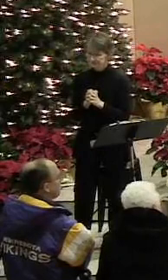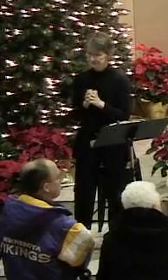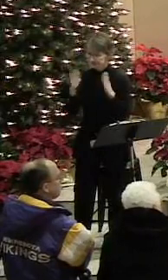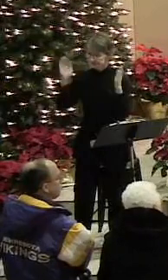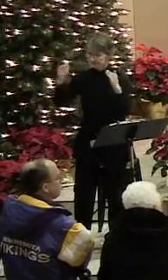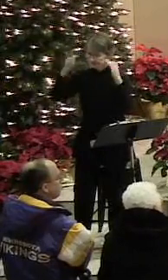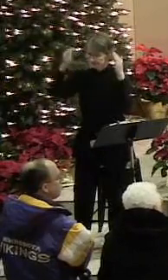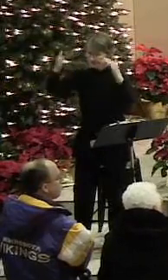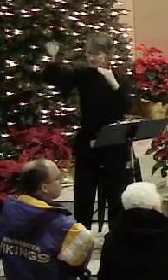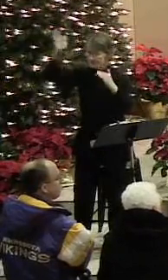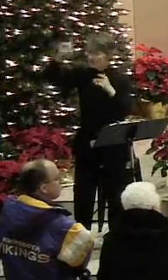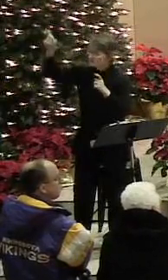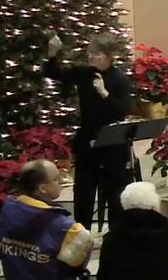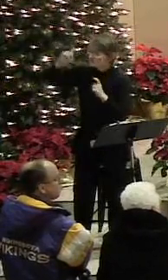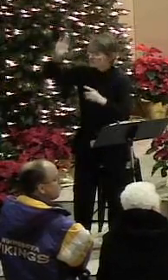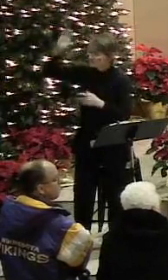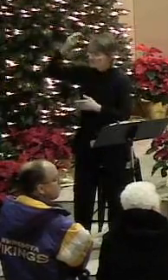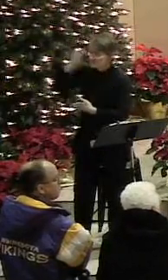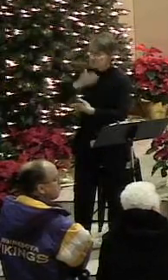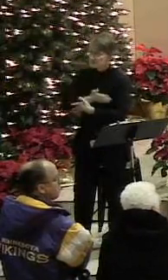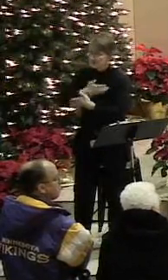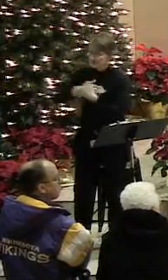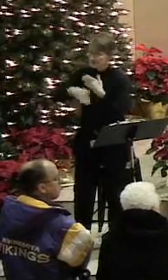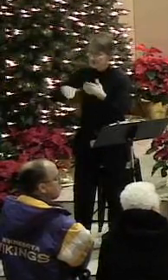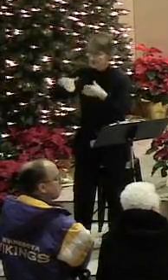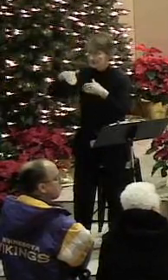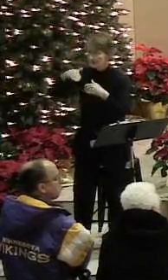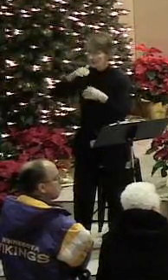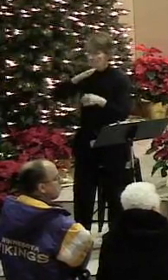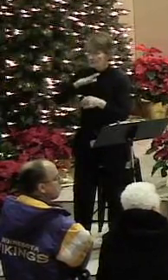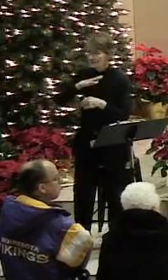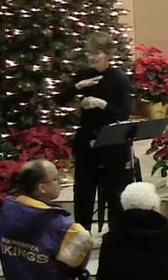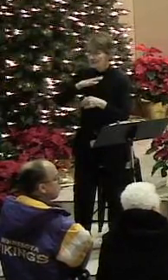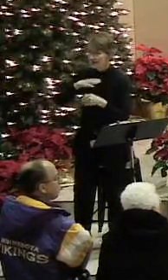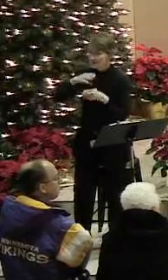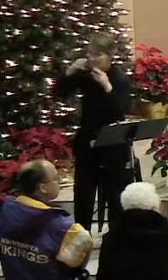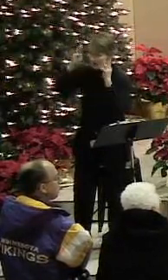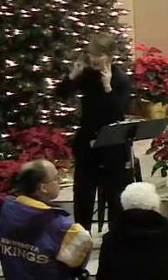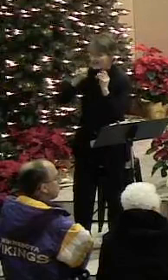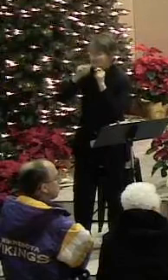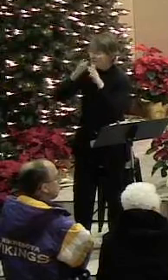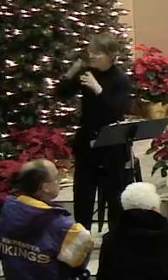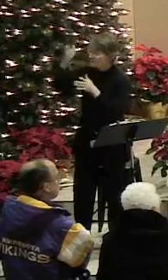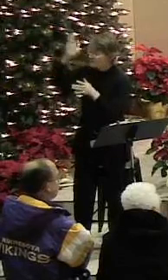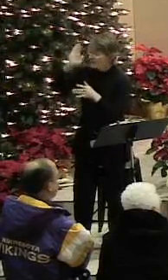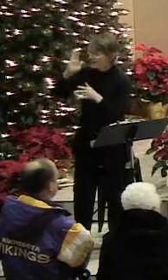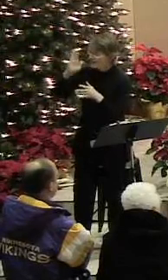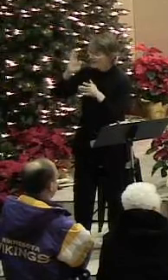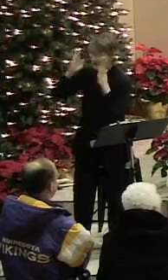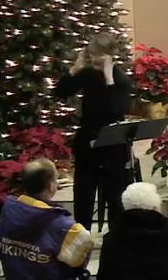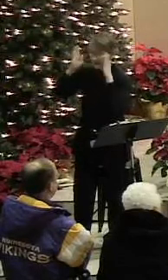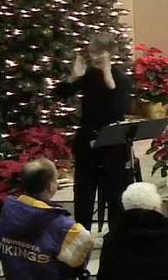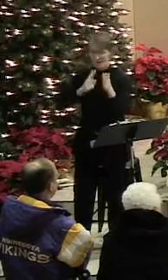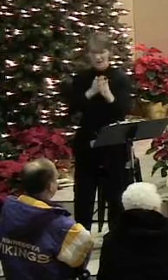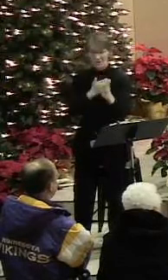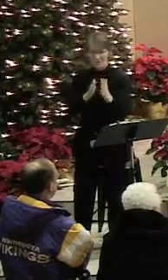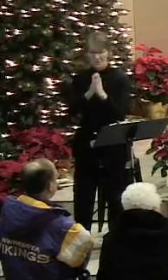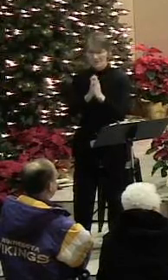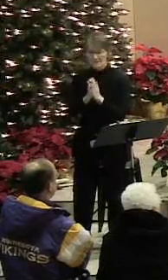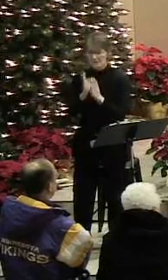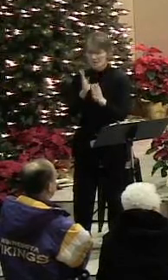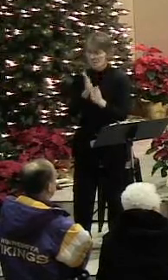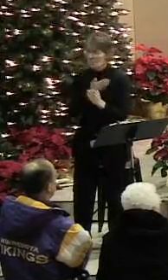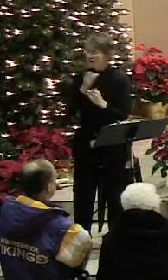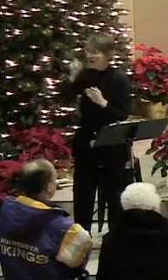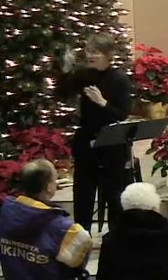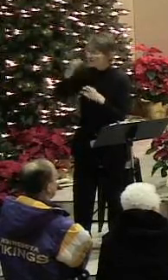Almighty God, who sent your Son to be born of a woman, Mary, the Mother of God, hear and answer the prayers we bring before you. We ask them in the